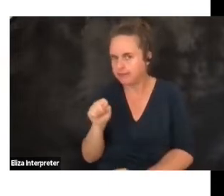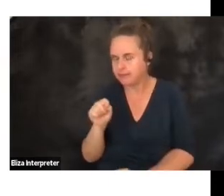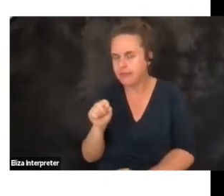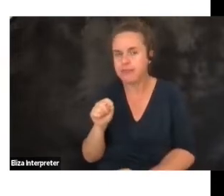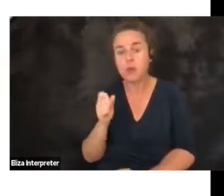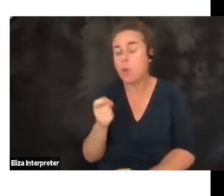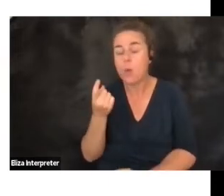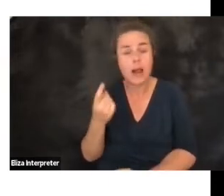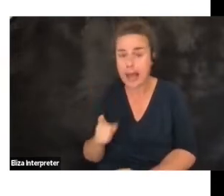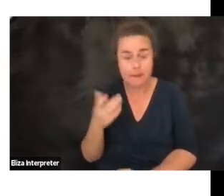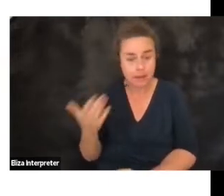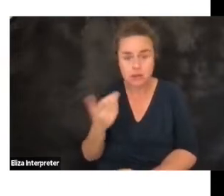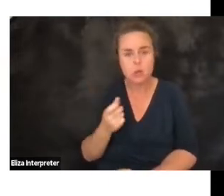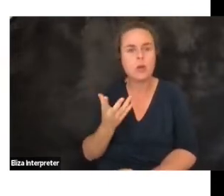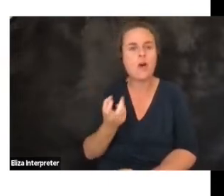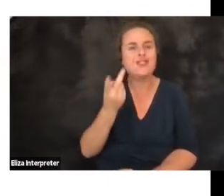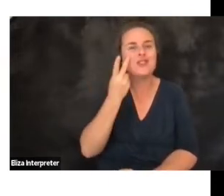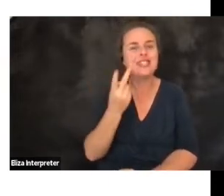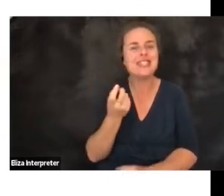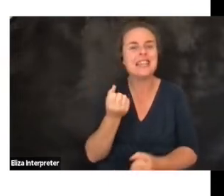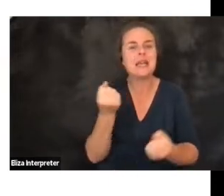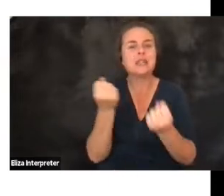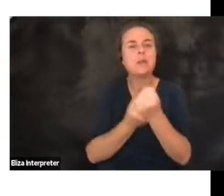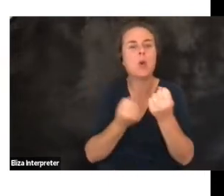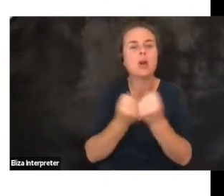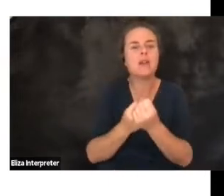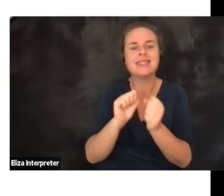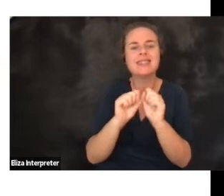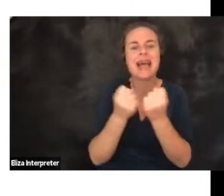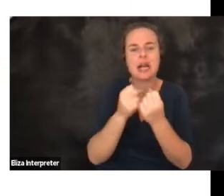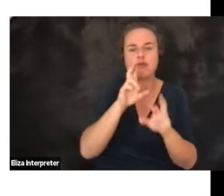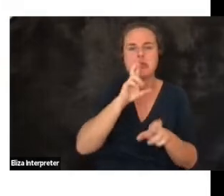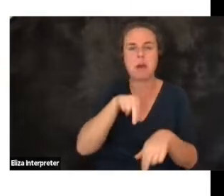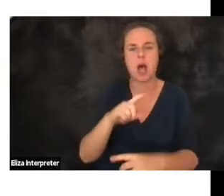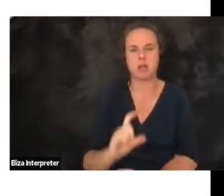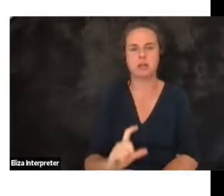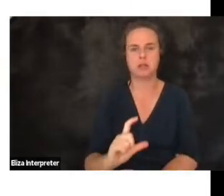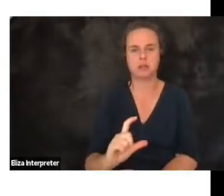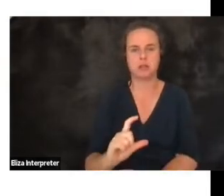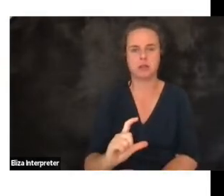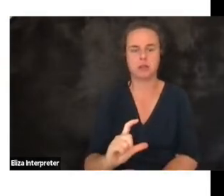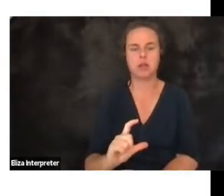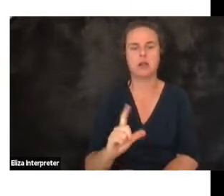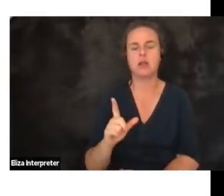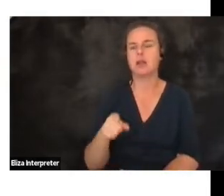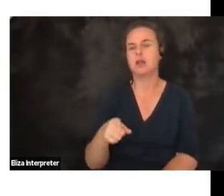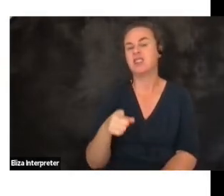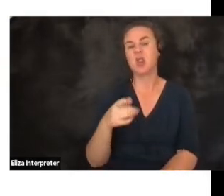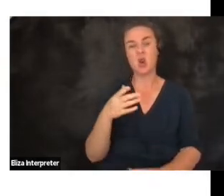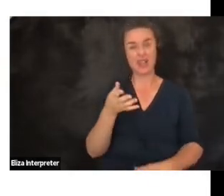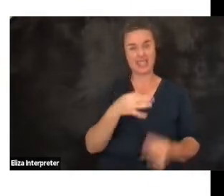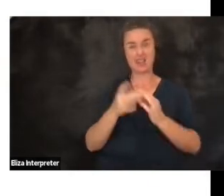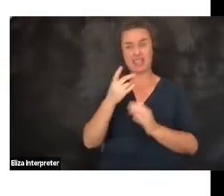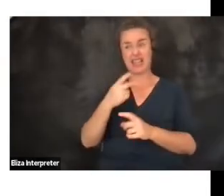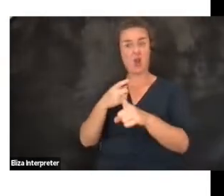is we want to see a supportive societal response to those things, right? So instead of saying, oh, here's a kid with